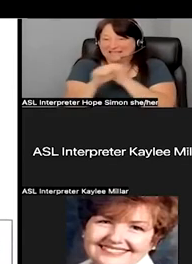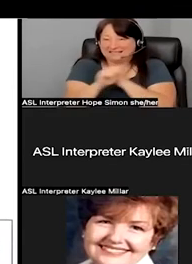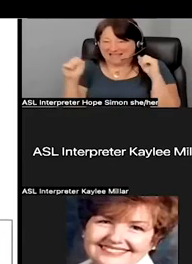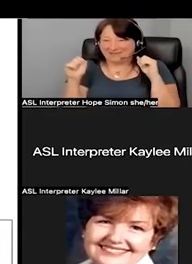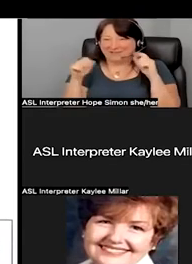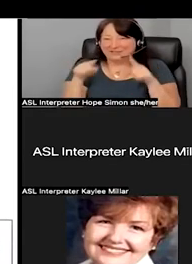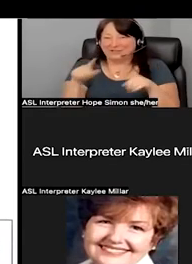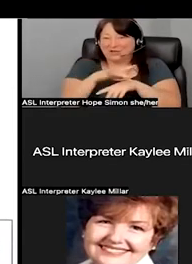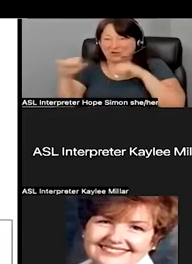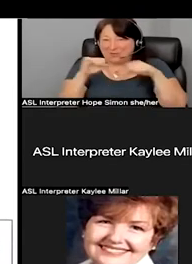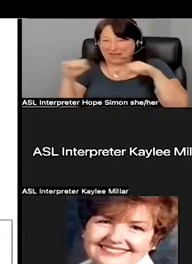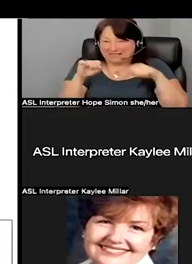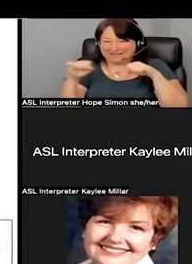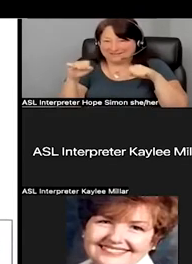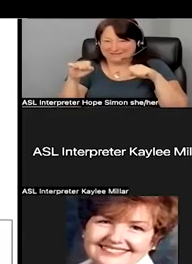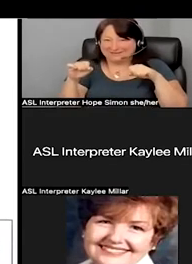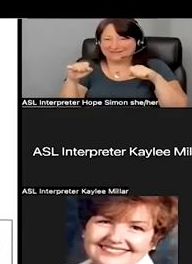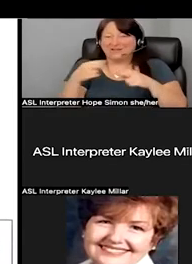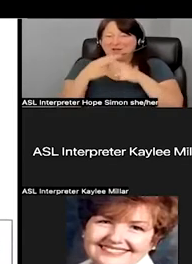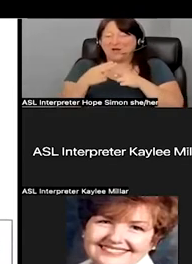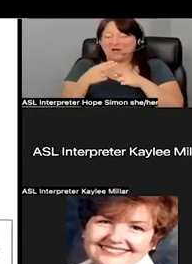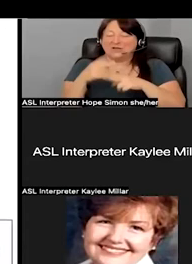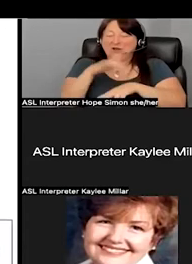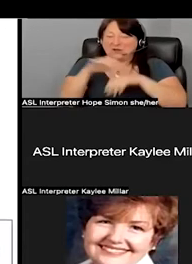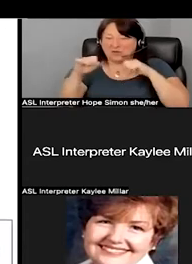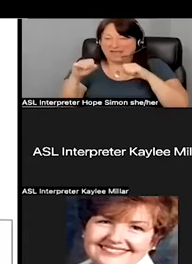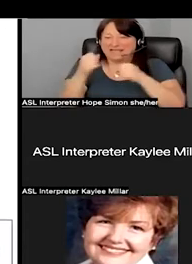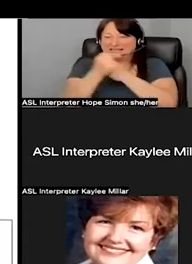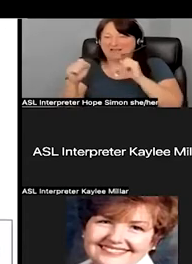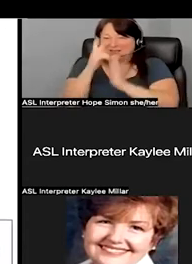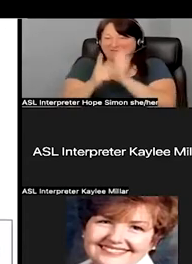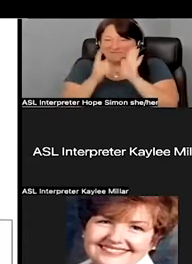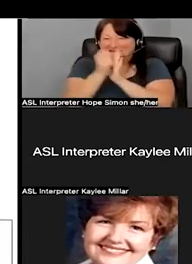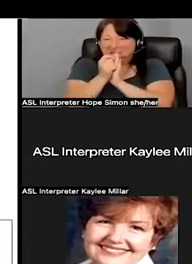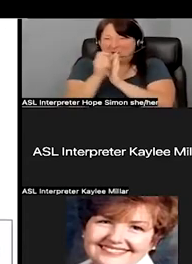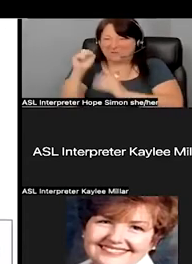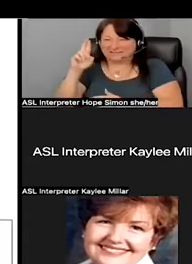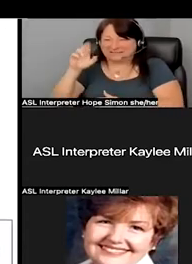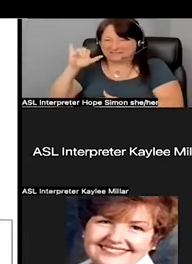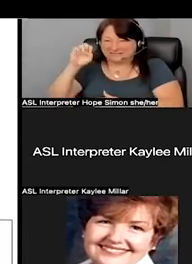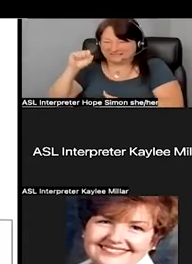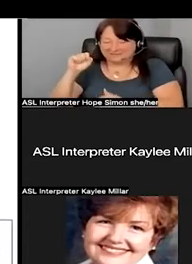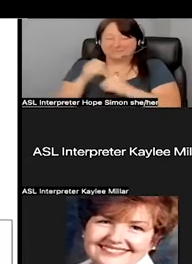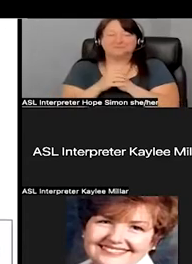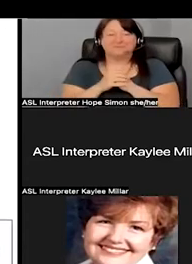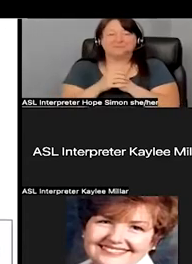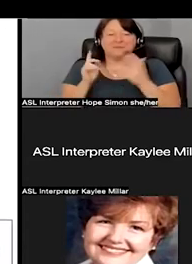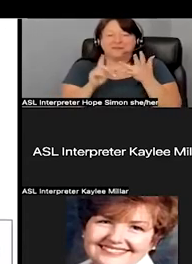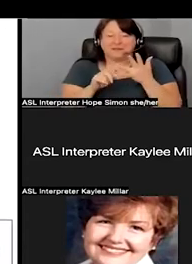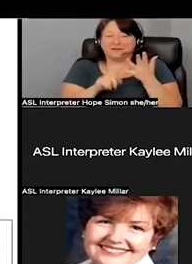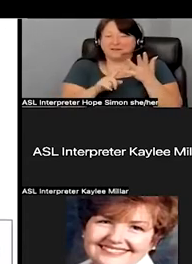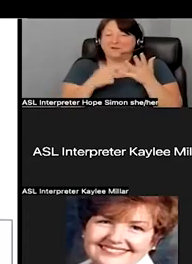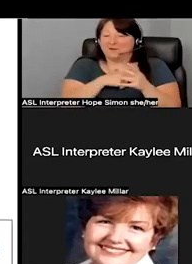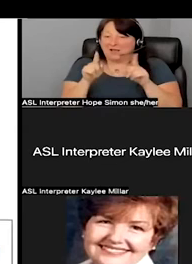safe during earthquakes, called our Earthquake Safety Video Series. And we have a number